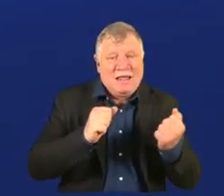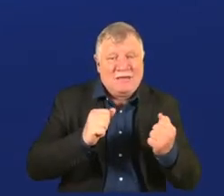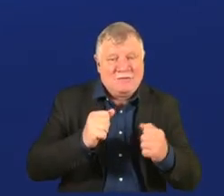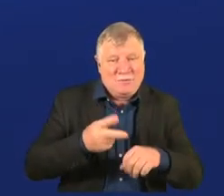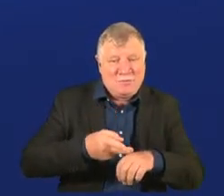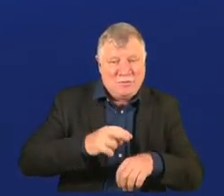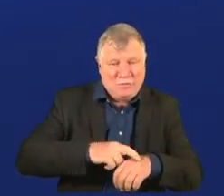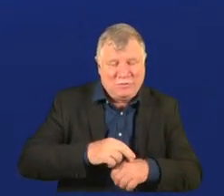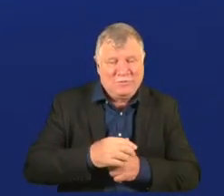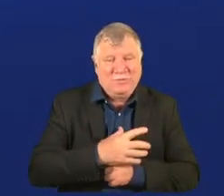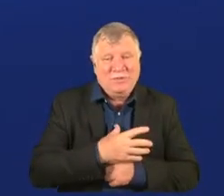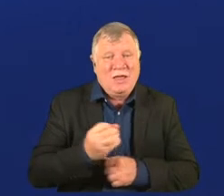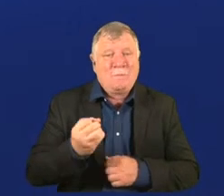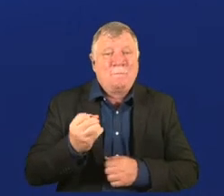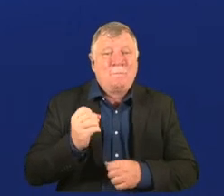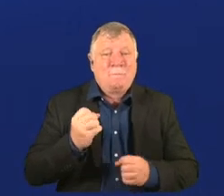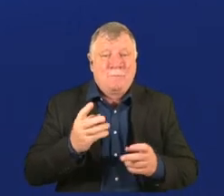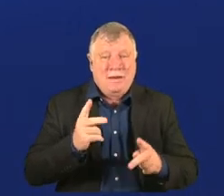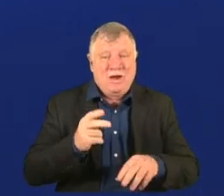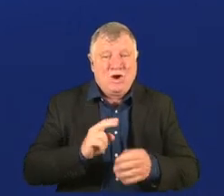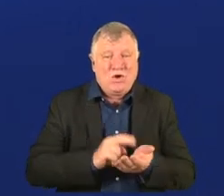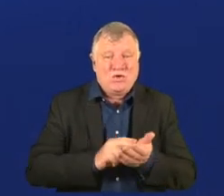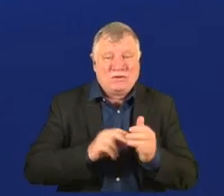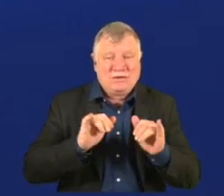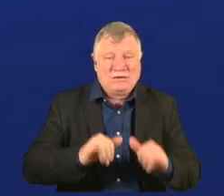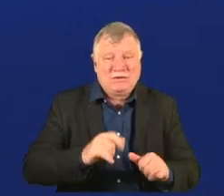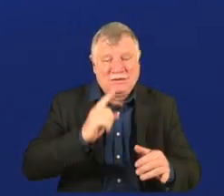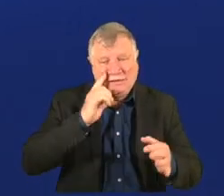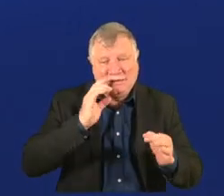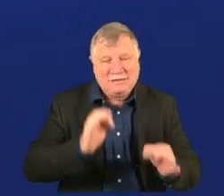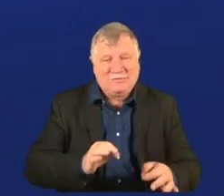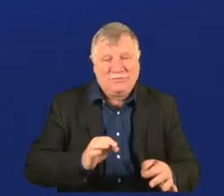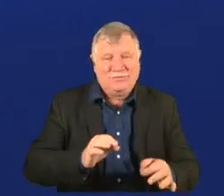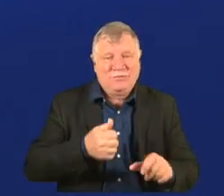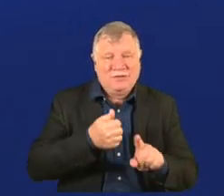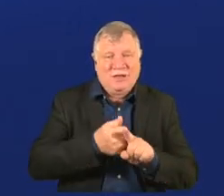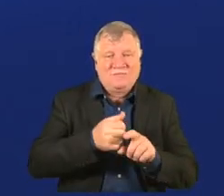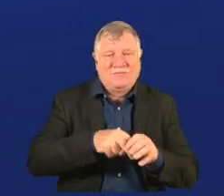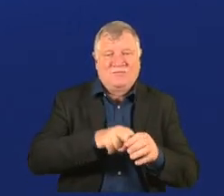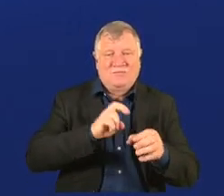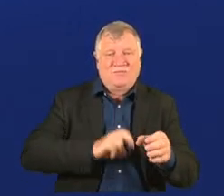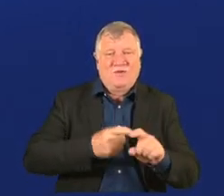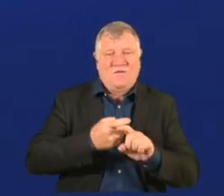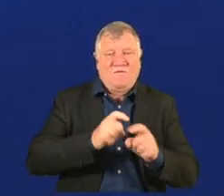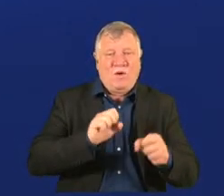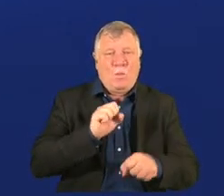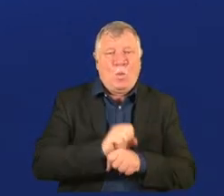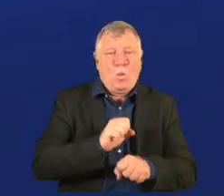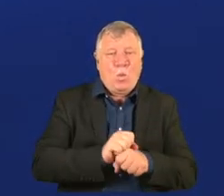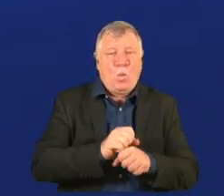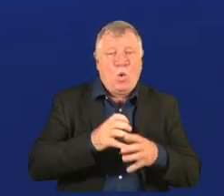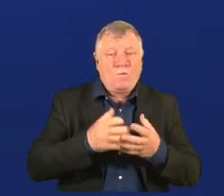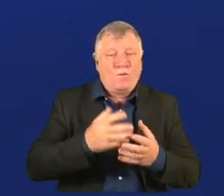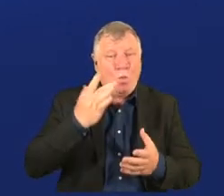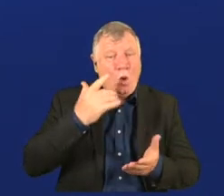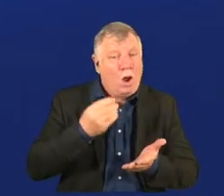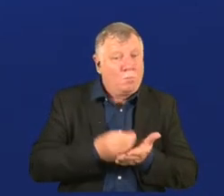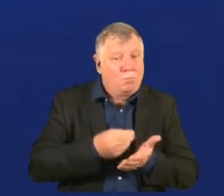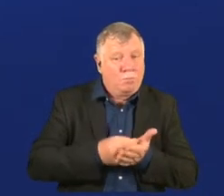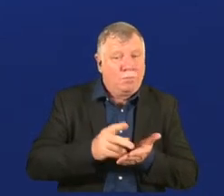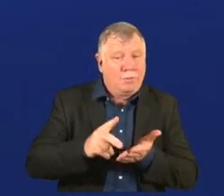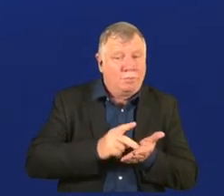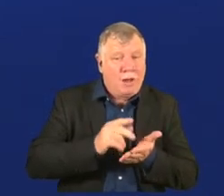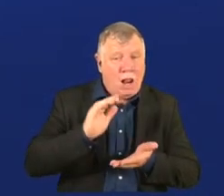or many nurses that stay here have decided to remove themselves from the workforce, either due to wages